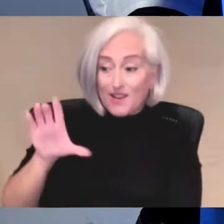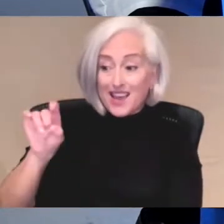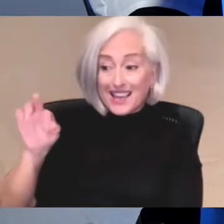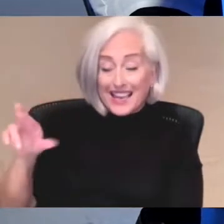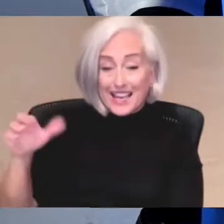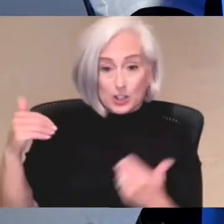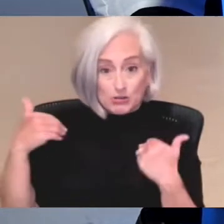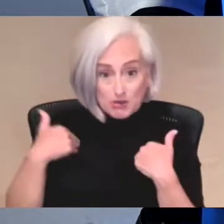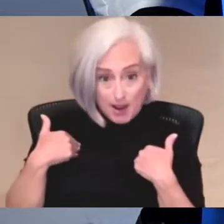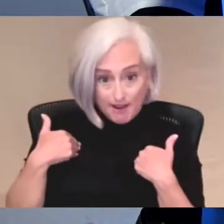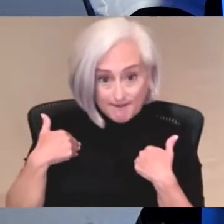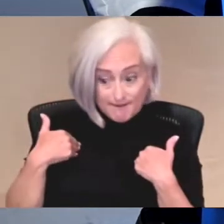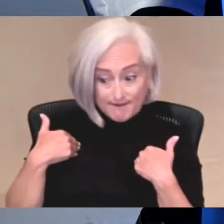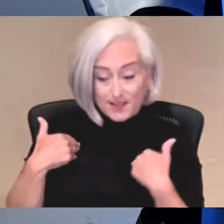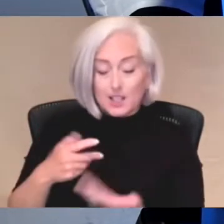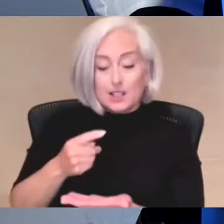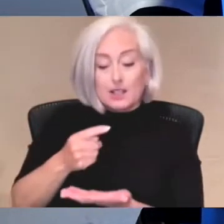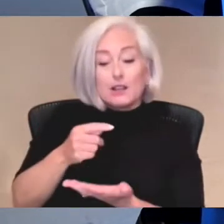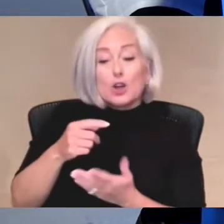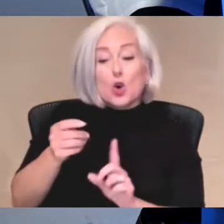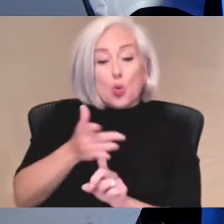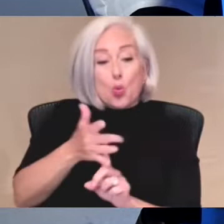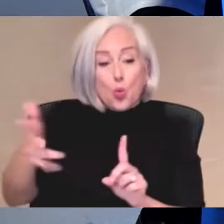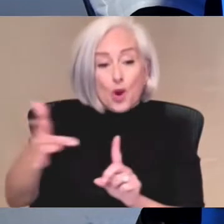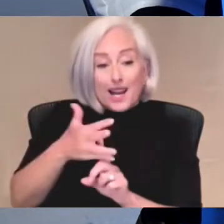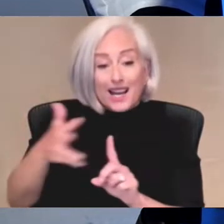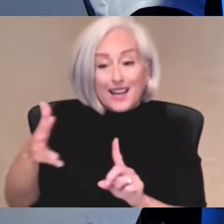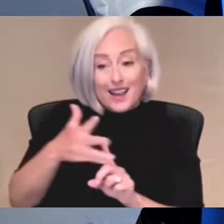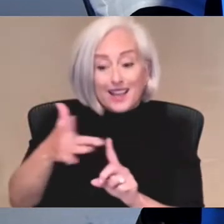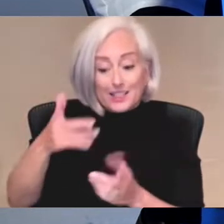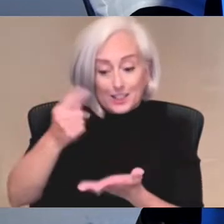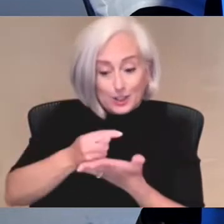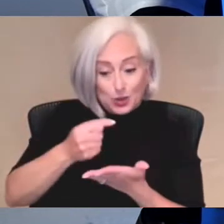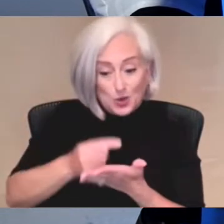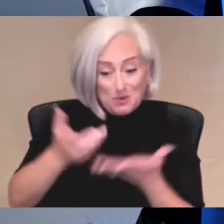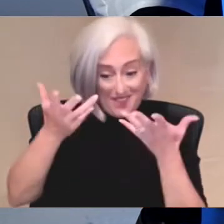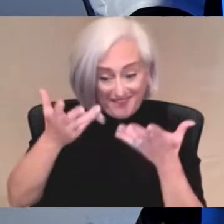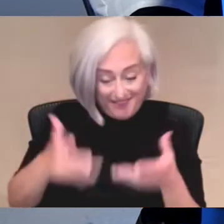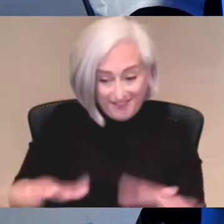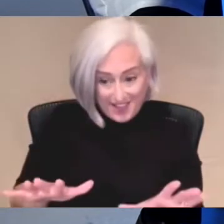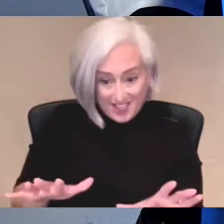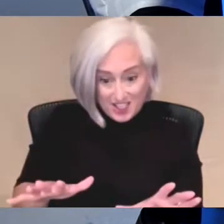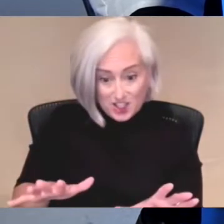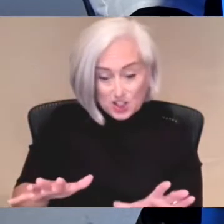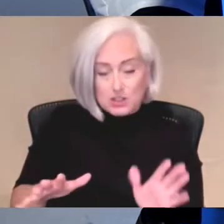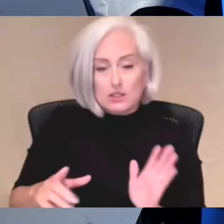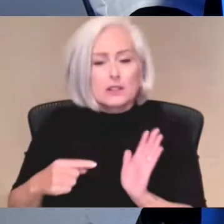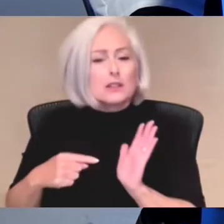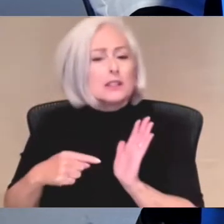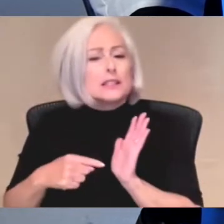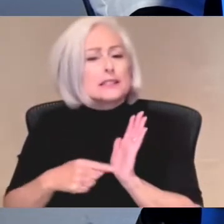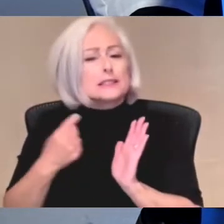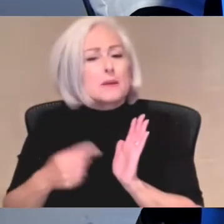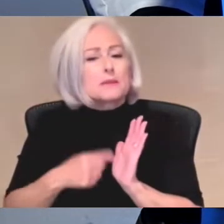with radiation? I know that lots of times that precludes them from getting additional